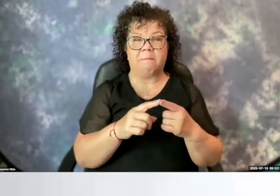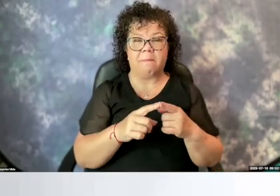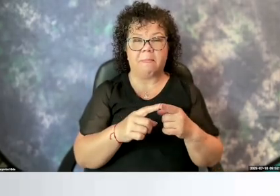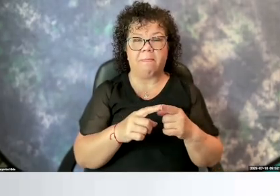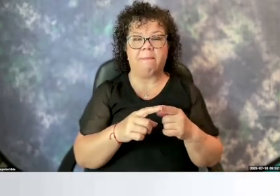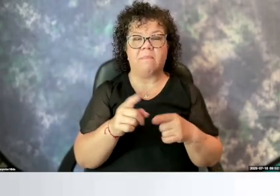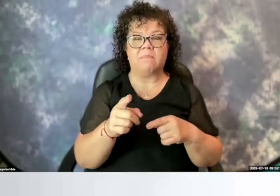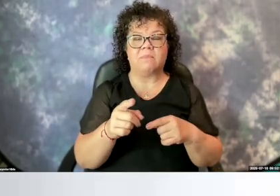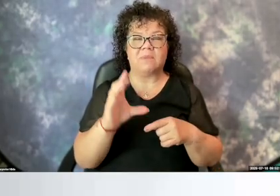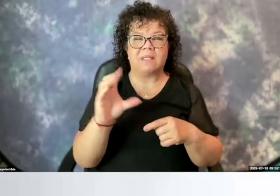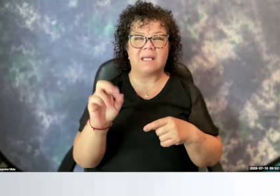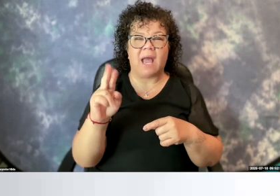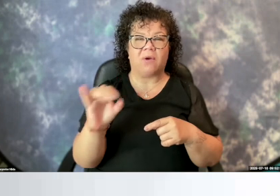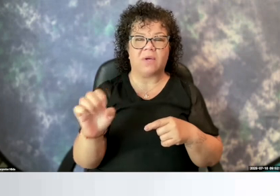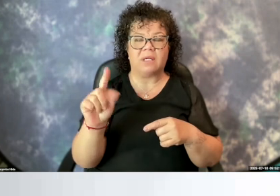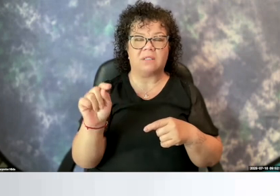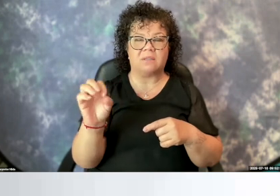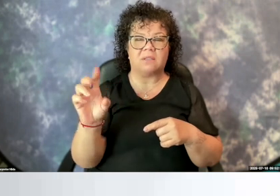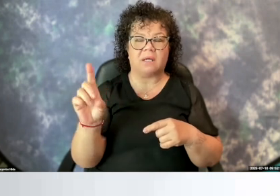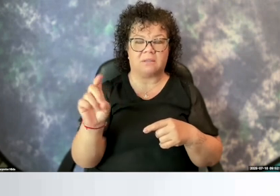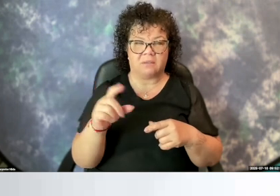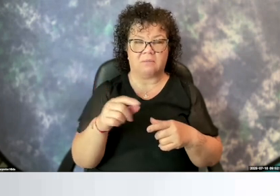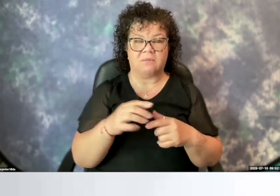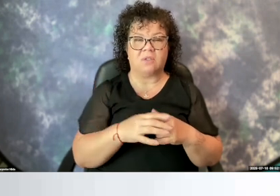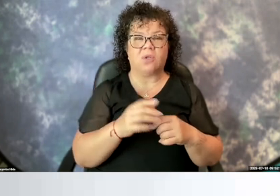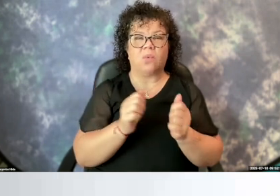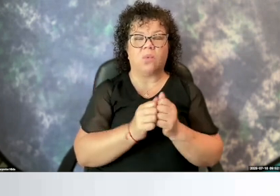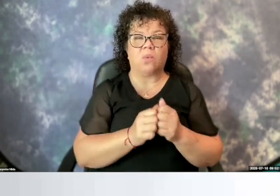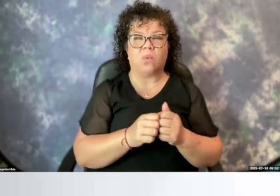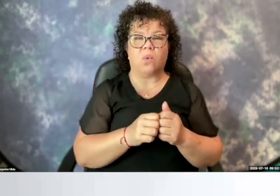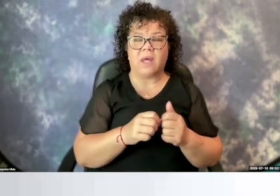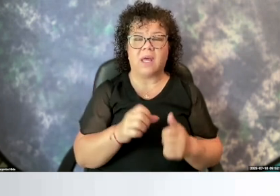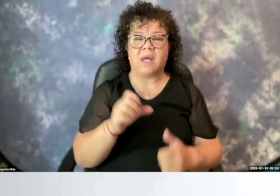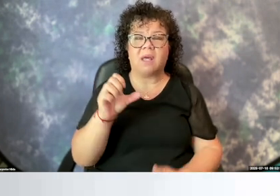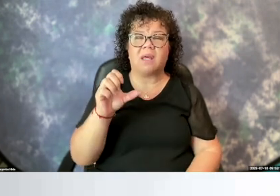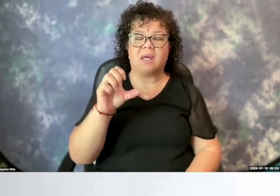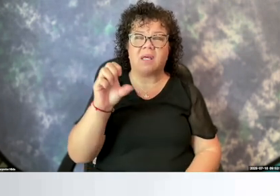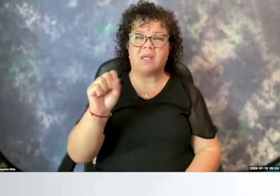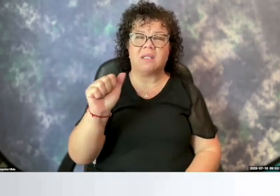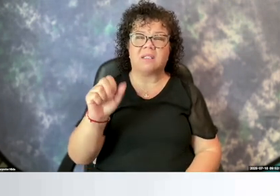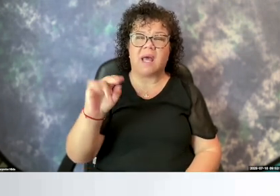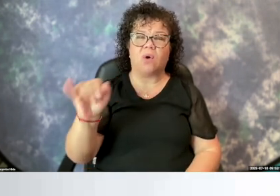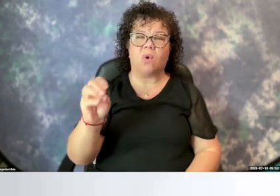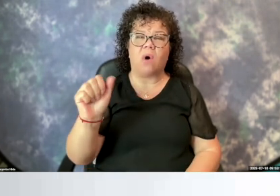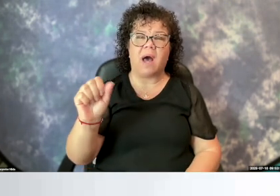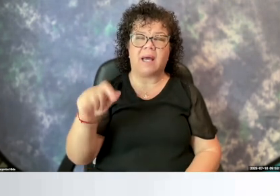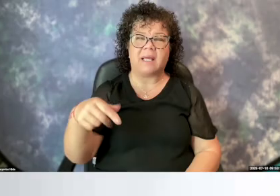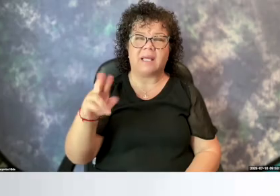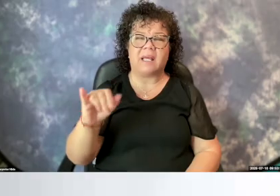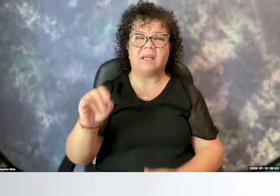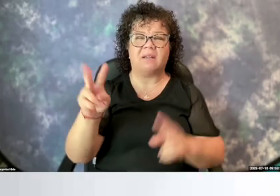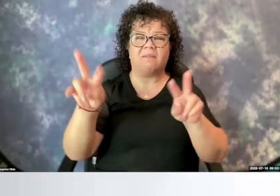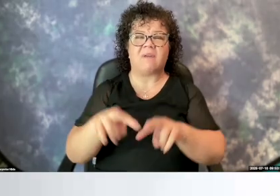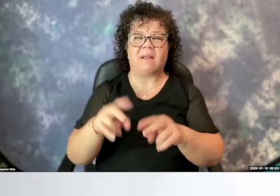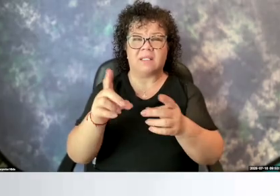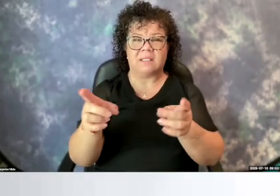Awesome. Thank you very much for the opportunity to comment. This is Carrie with the San Joaquin Valley Air District. Definitely